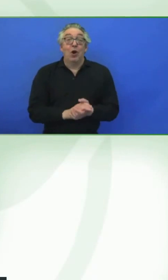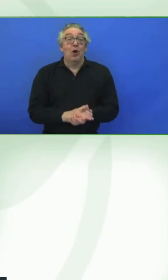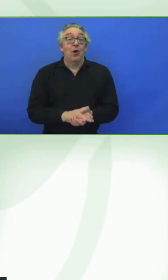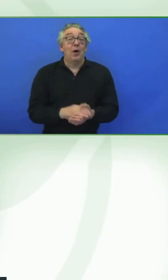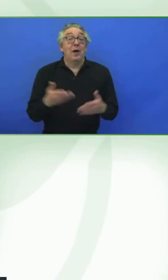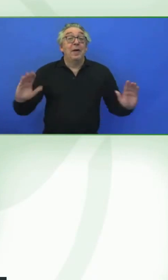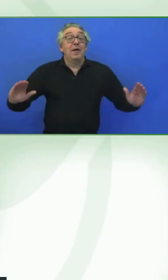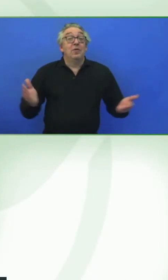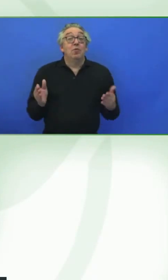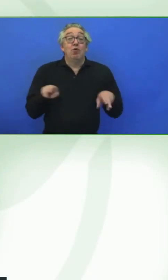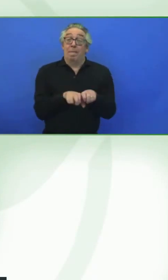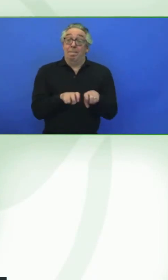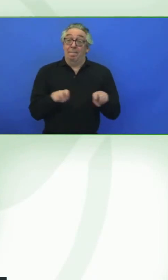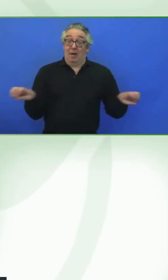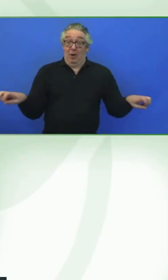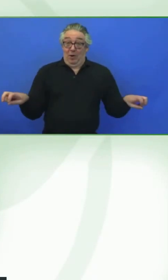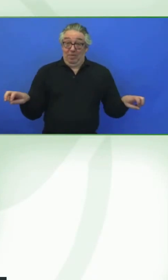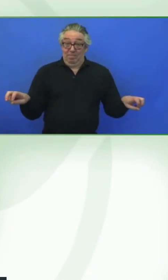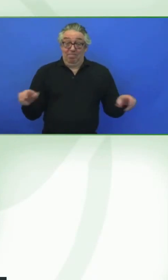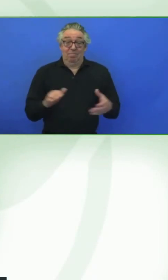have now